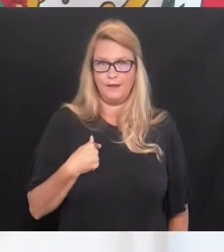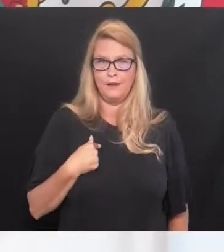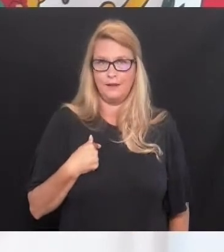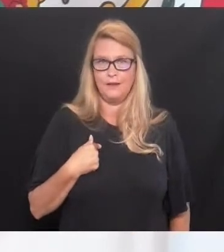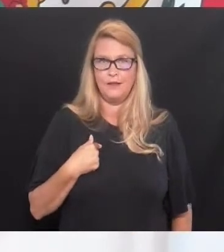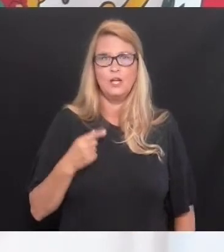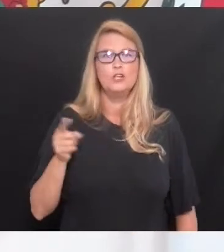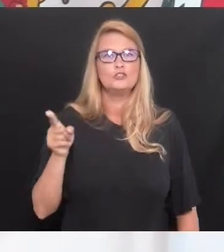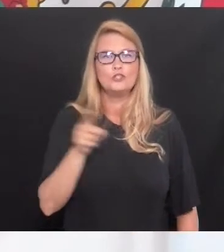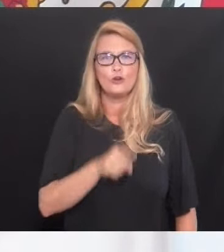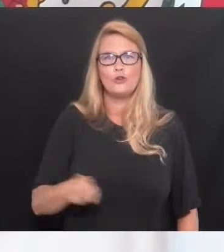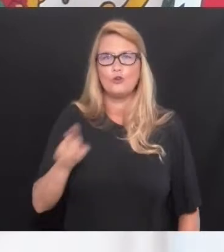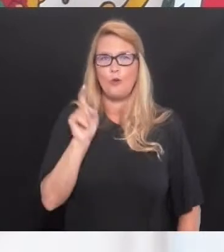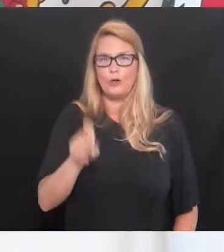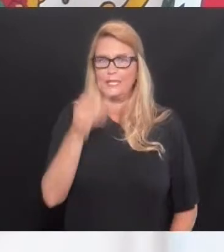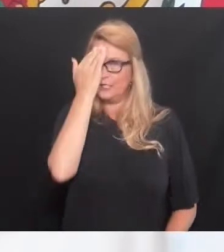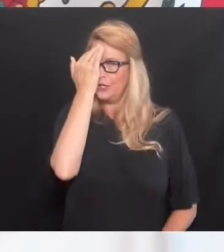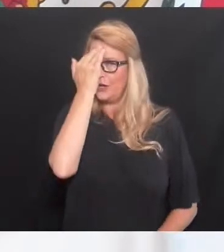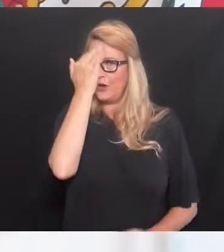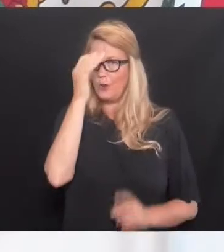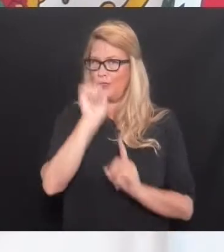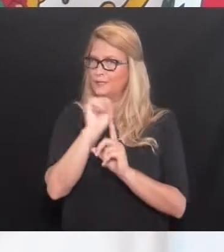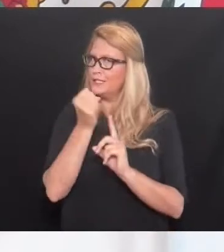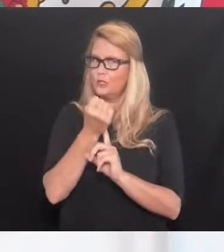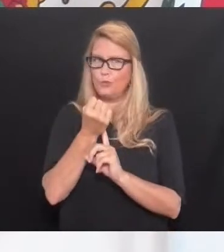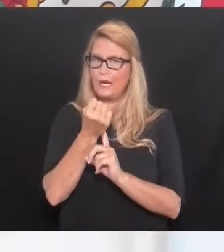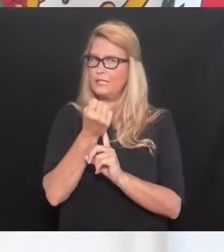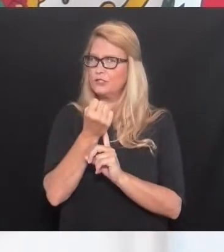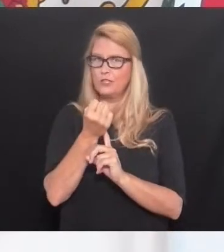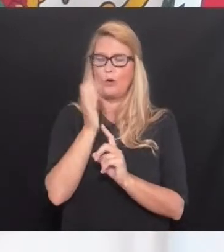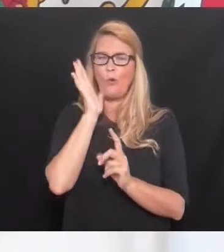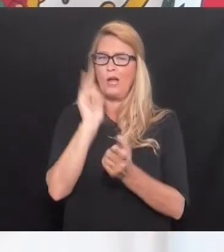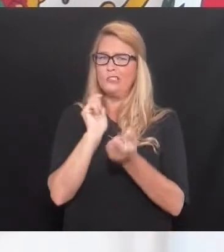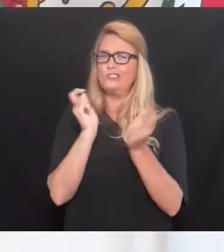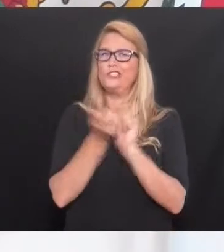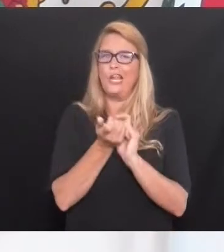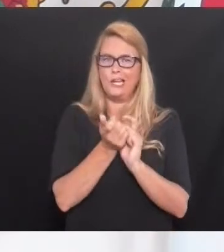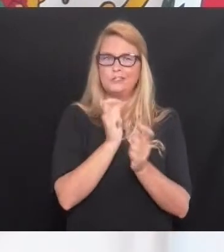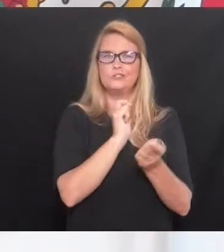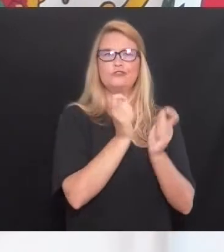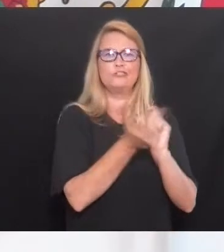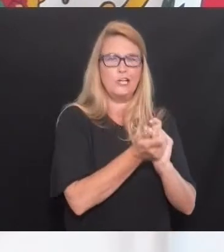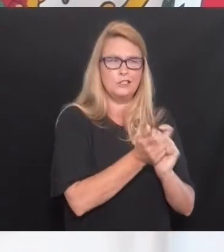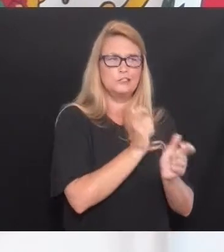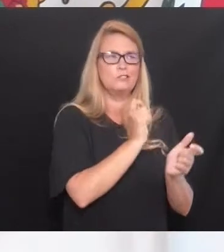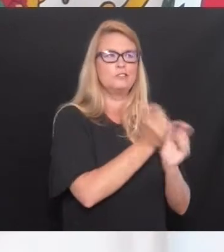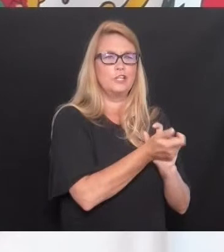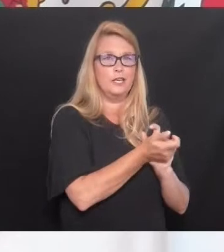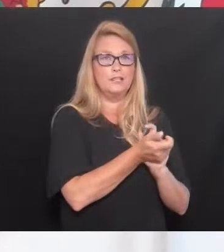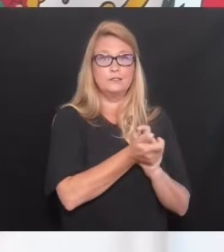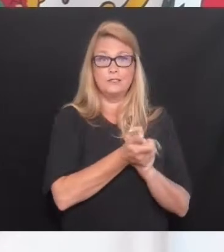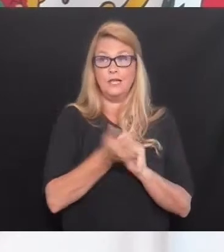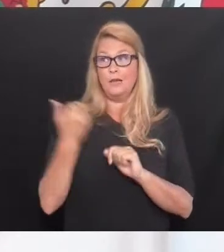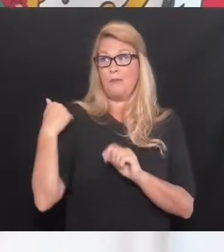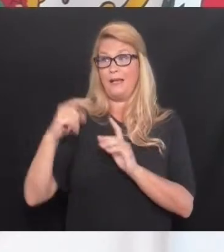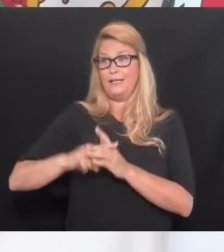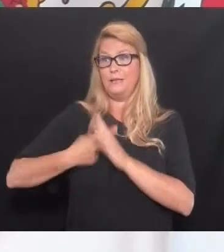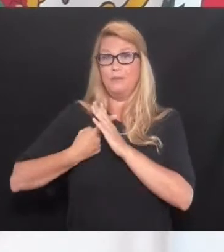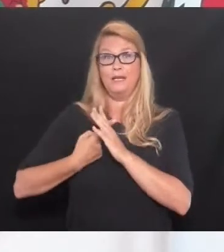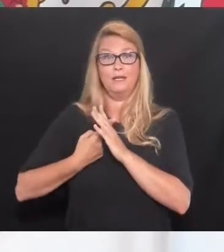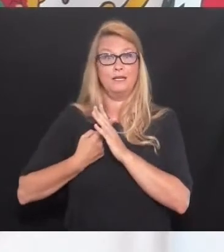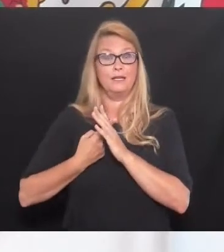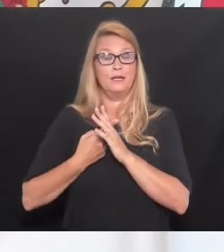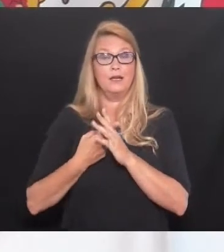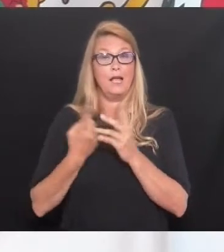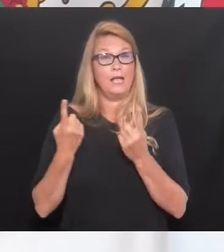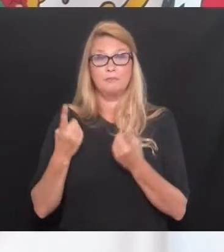everyone's got to know that this situation is absolutely fluid. It has been that way since the beginning. We could shut it down, but if we